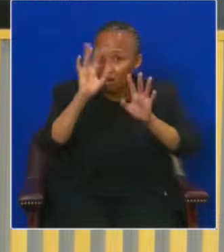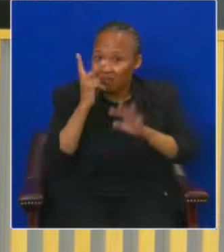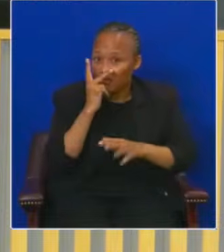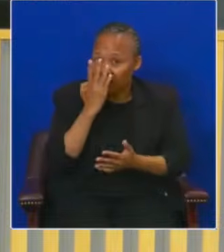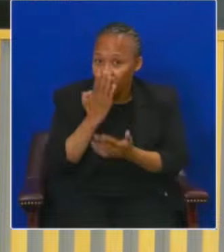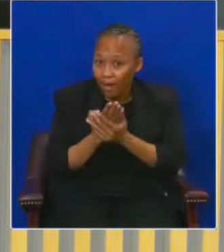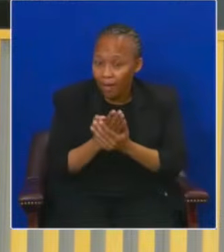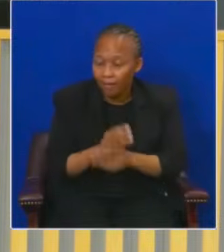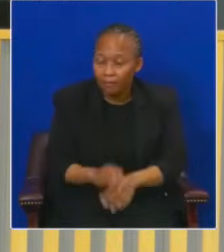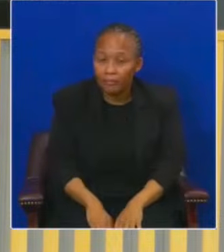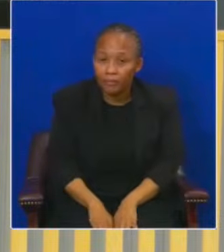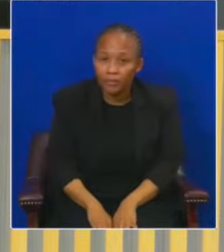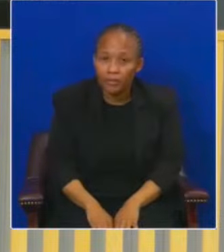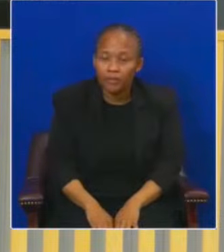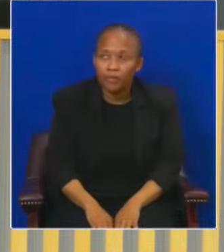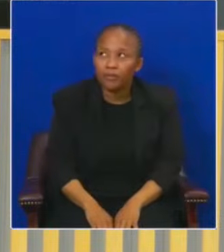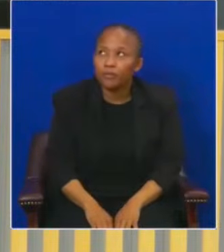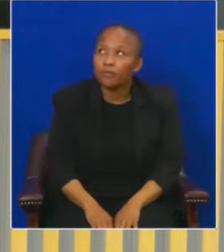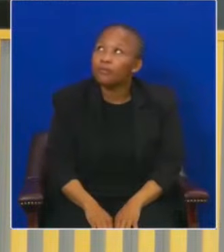Thank you, Commissioners.